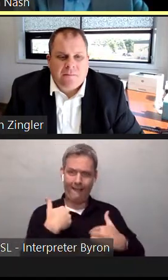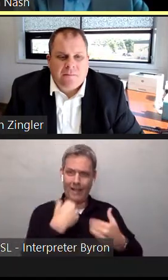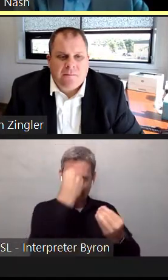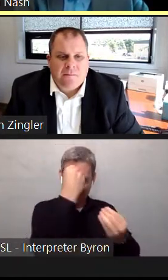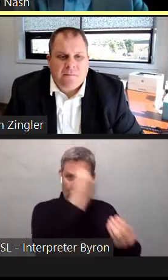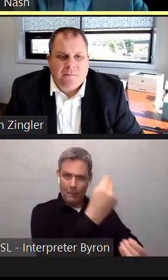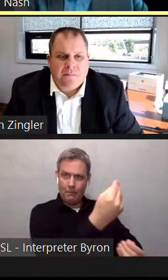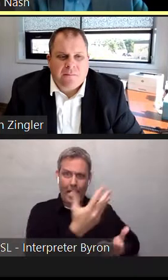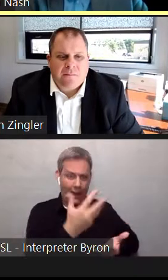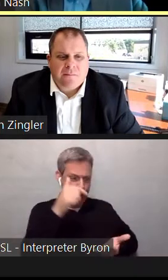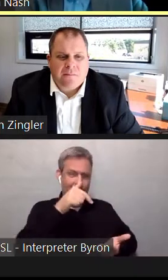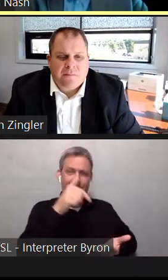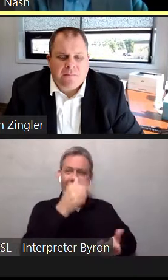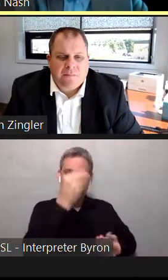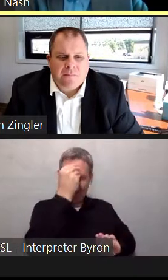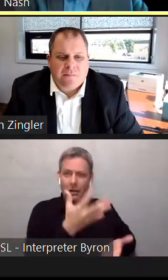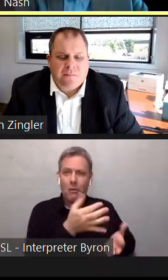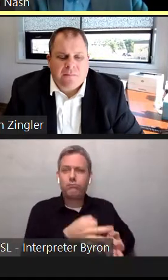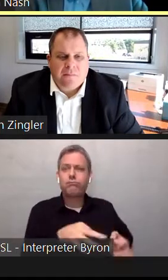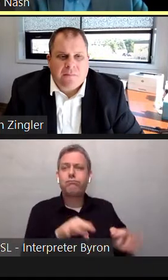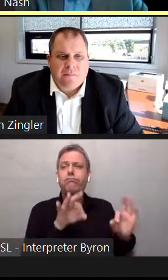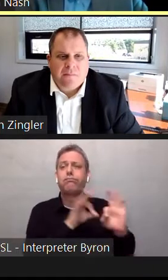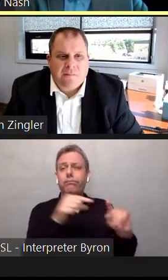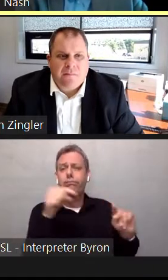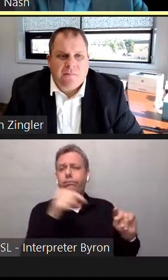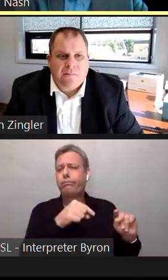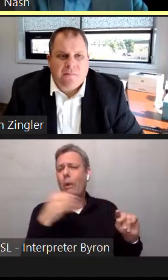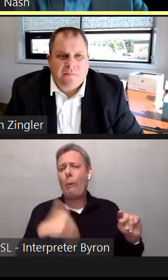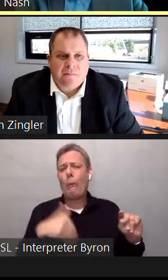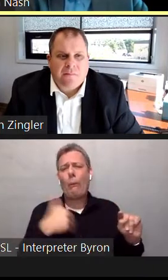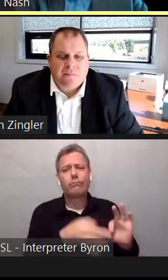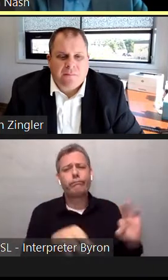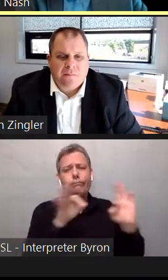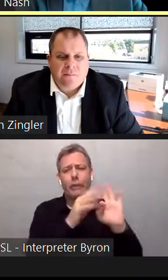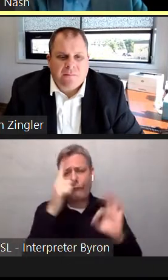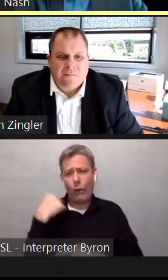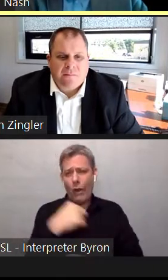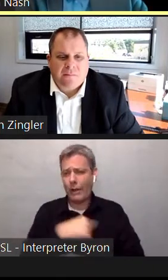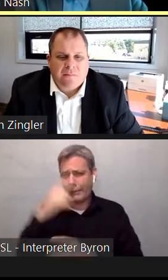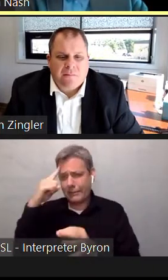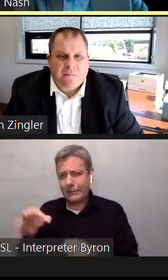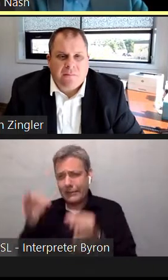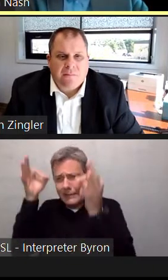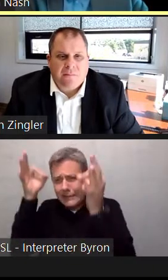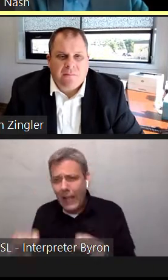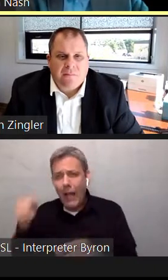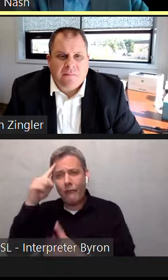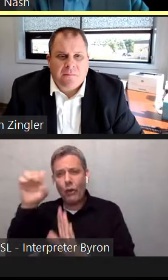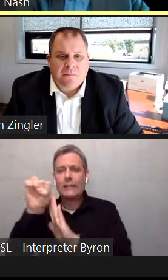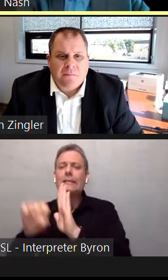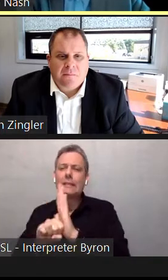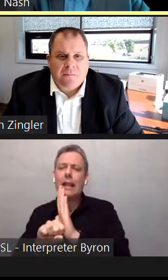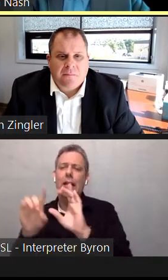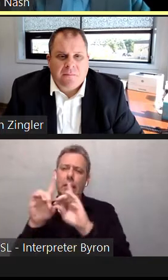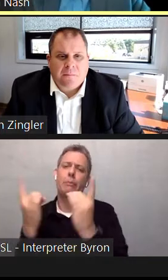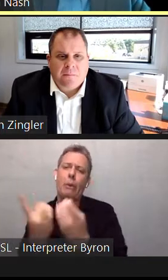we're going to be looking at today was instrumental in helping us make those cases with our State Department of Health and Human